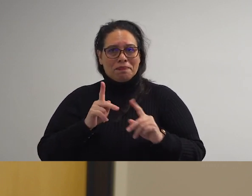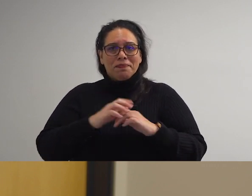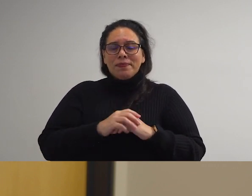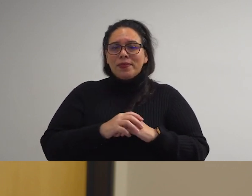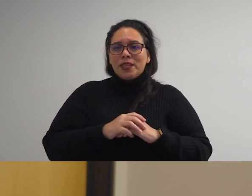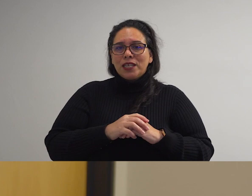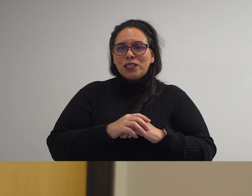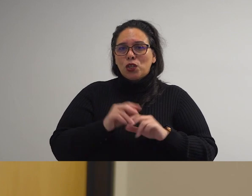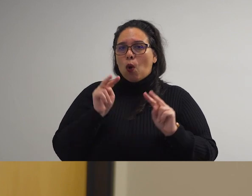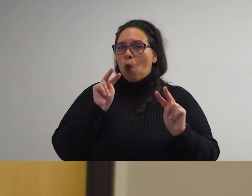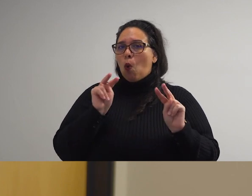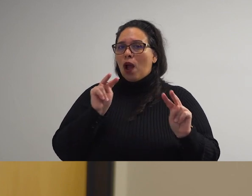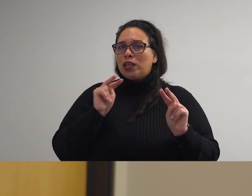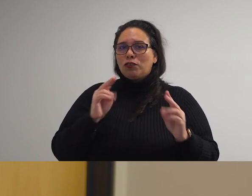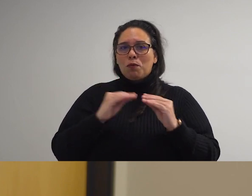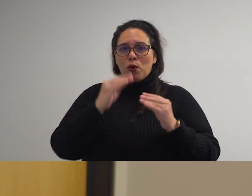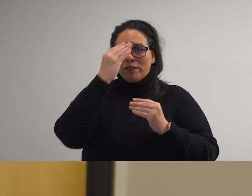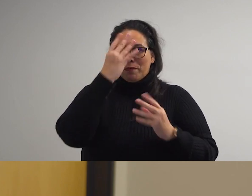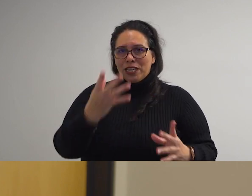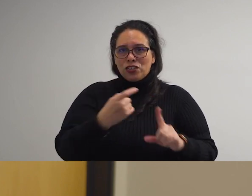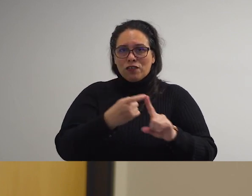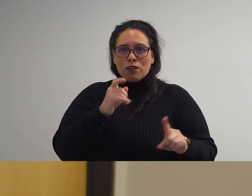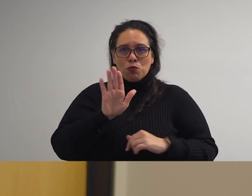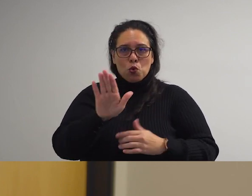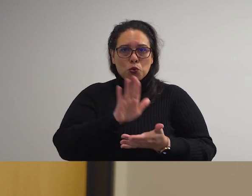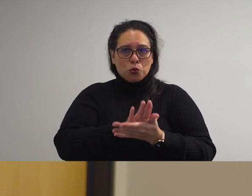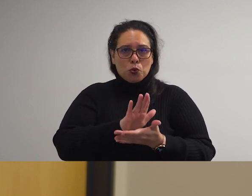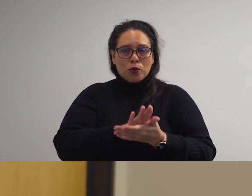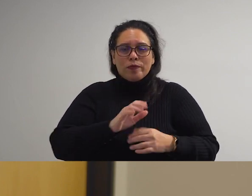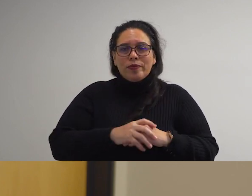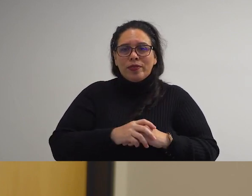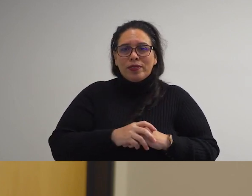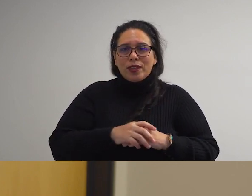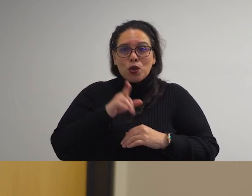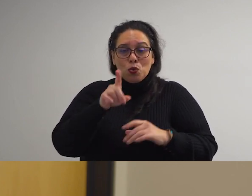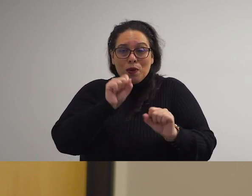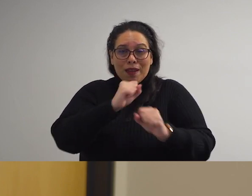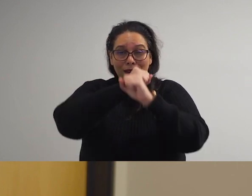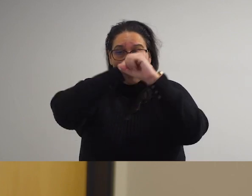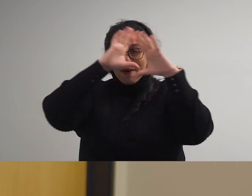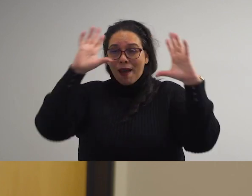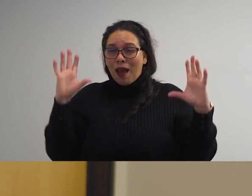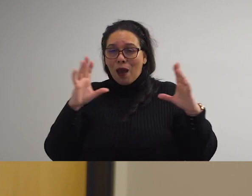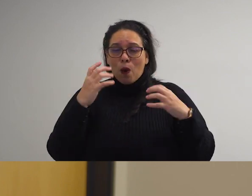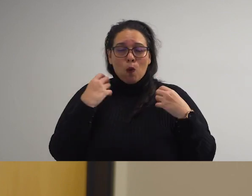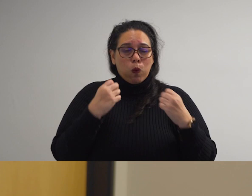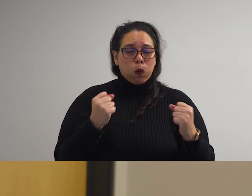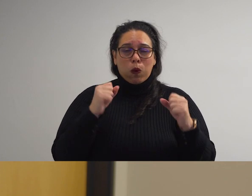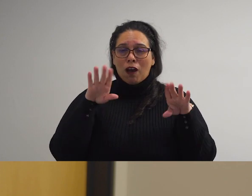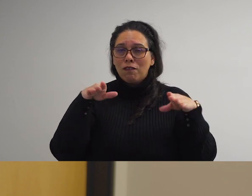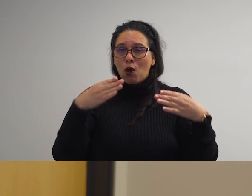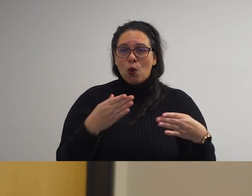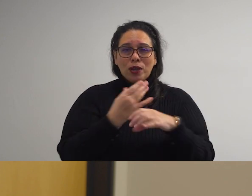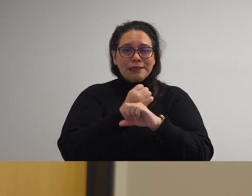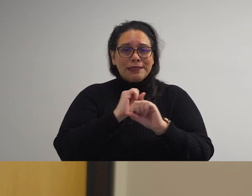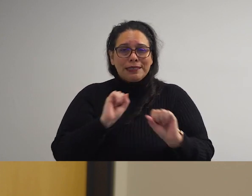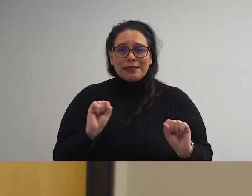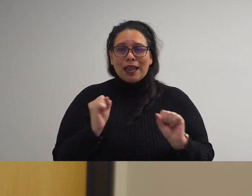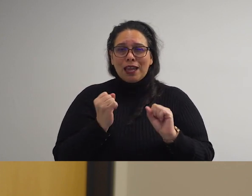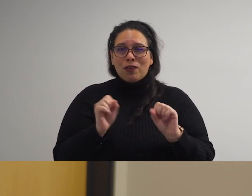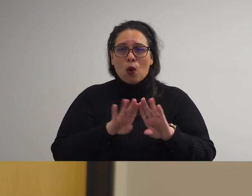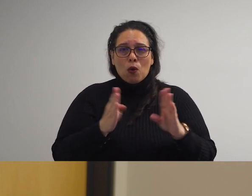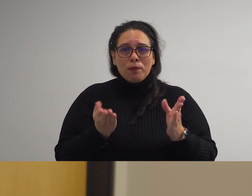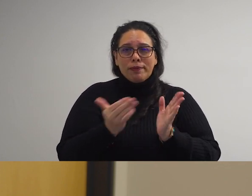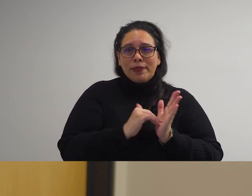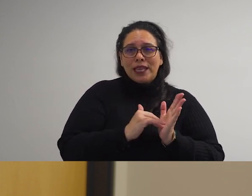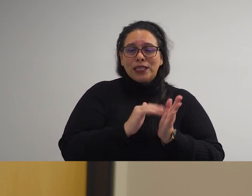so. Watch for further information from schools. As you can imagine, we are intensely focused on the safe reopening of our